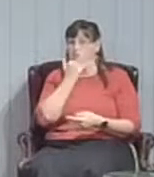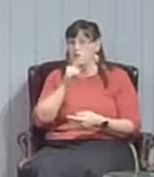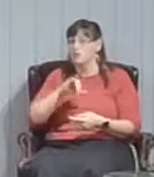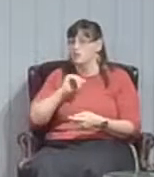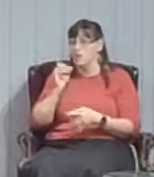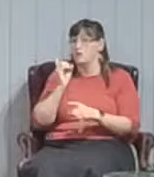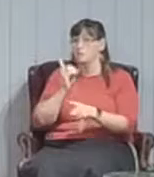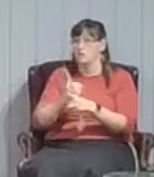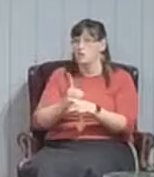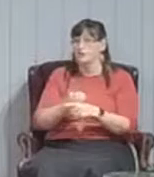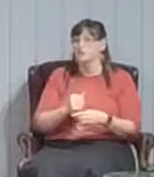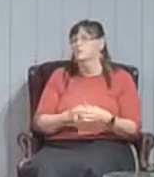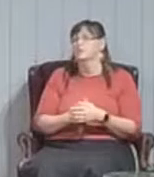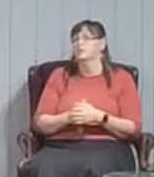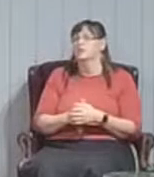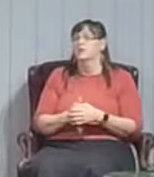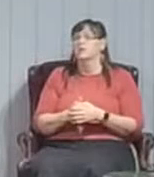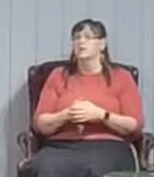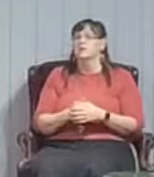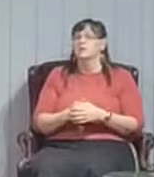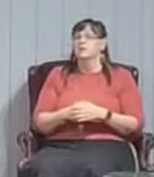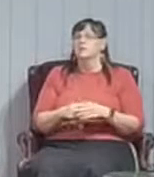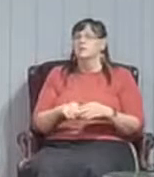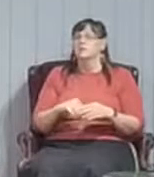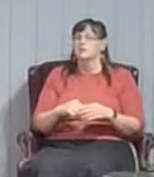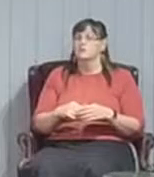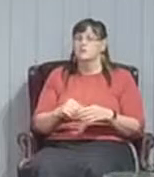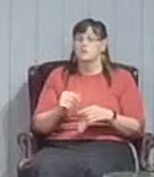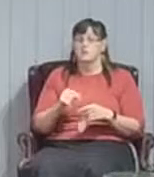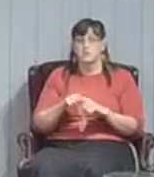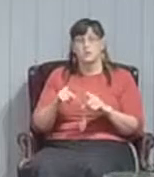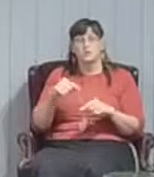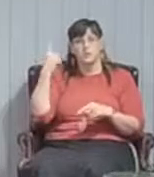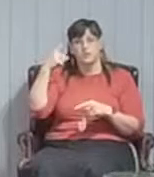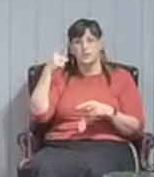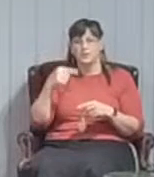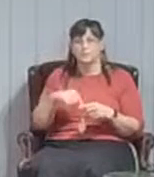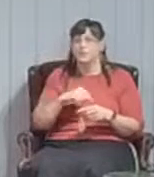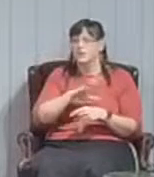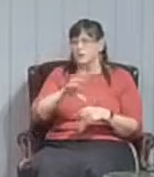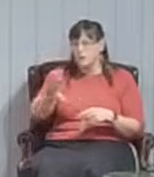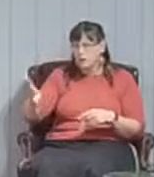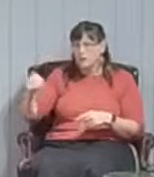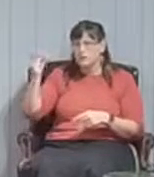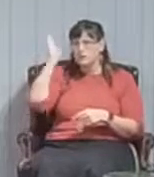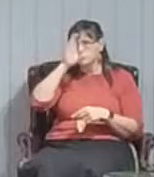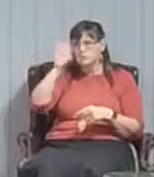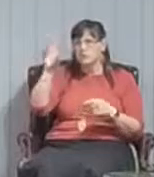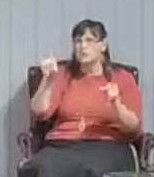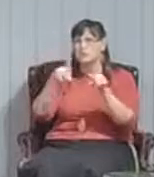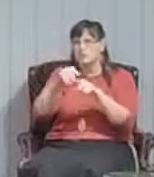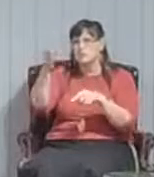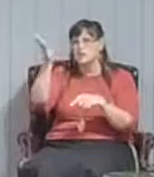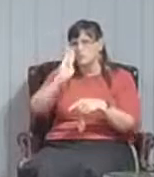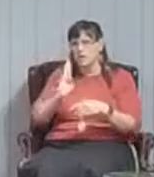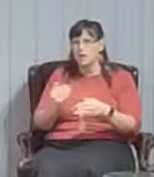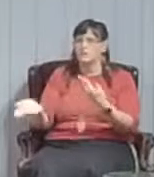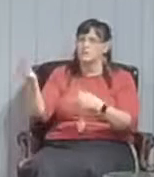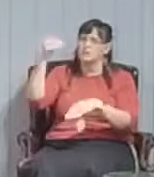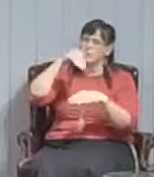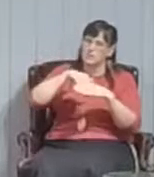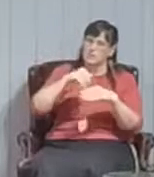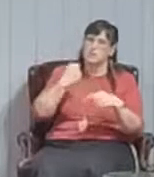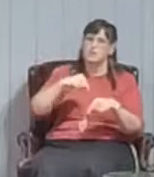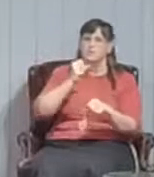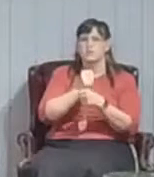happens, it's all the Lord. And so, you know, after all, they seek the same God that we do. And yeah, there's some, we can come in, we can work together, and